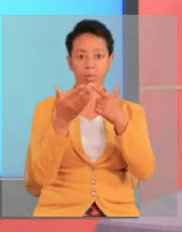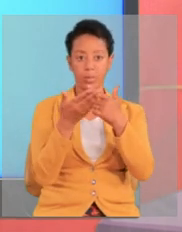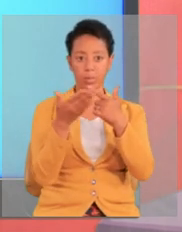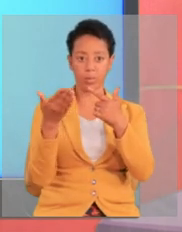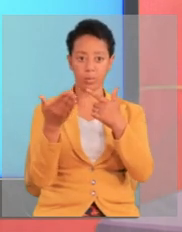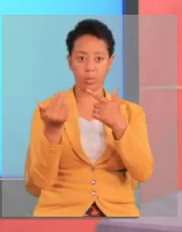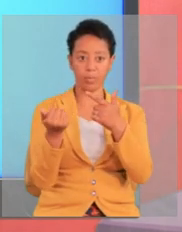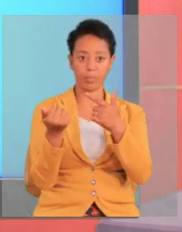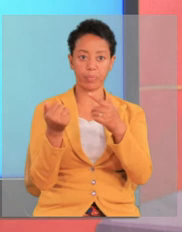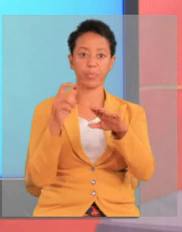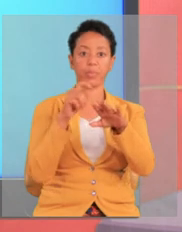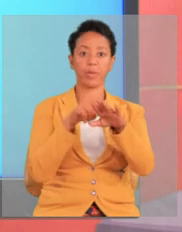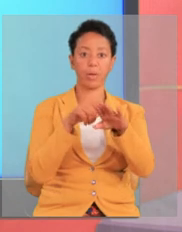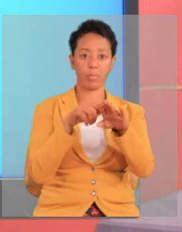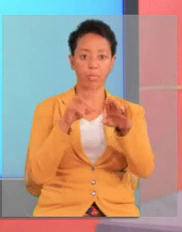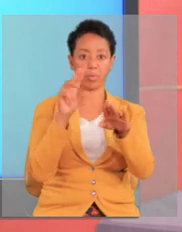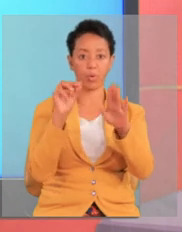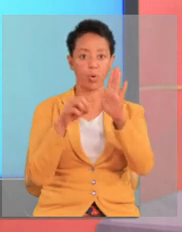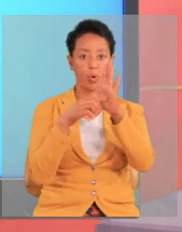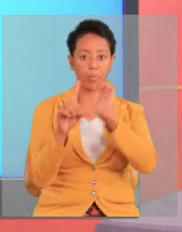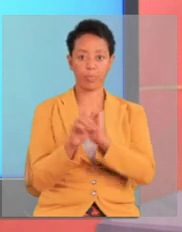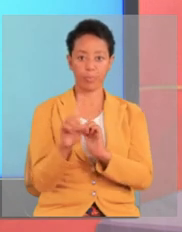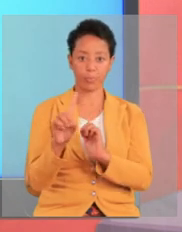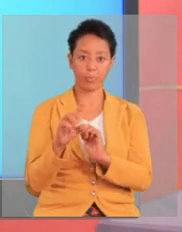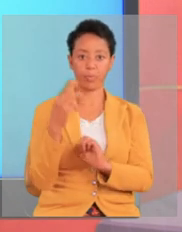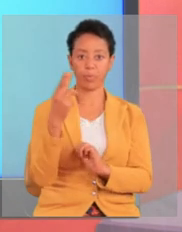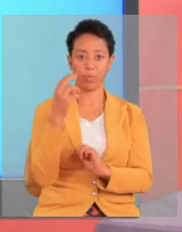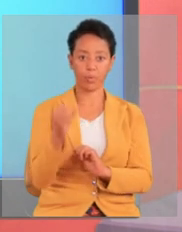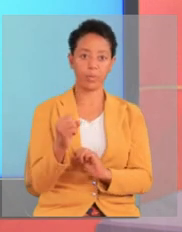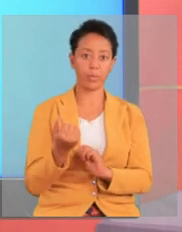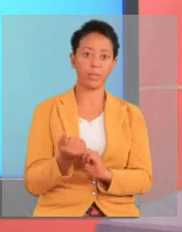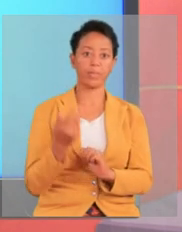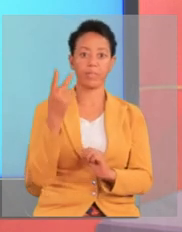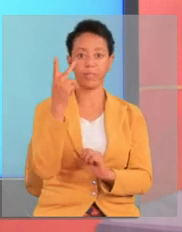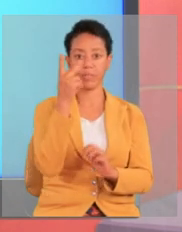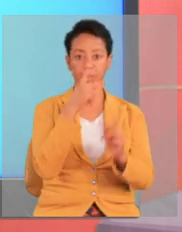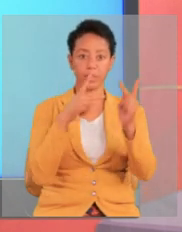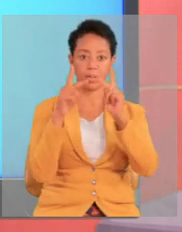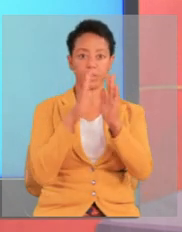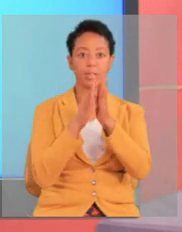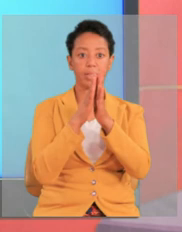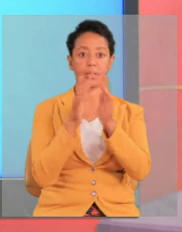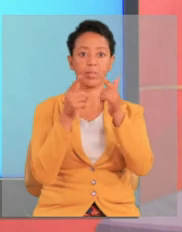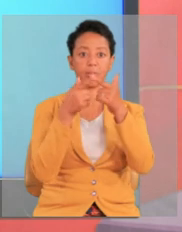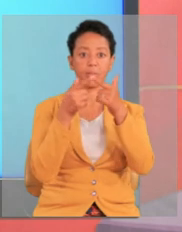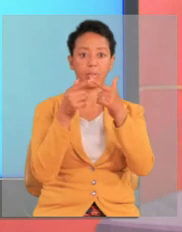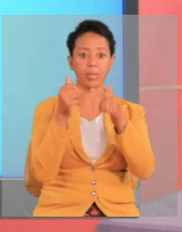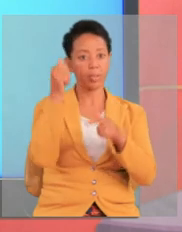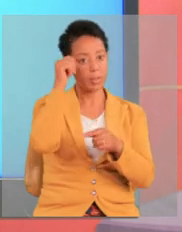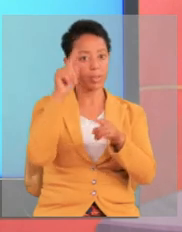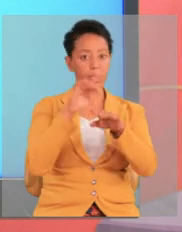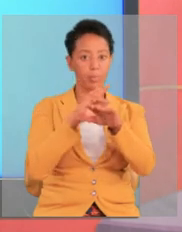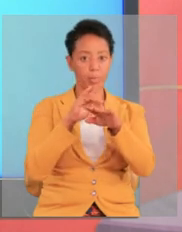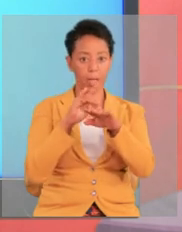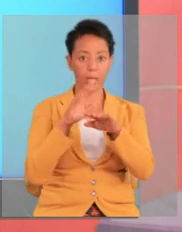with without definite time. We can use it. So I visited is interesting. He blanked 6 letters so